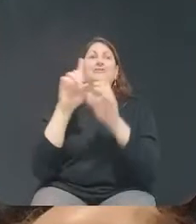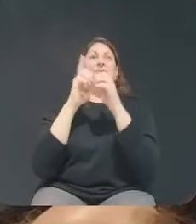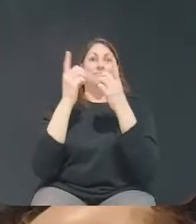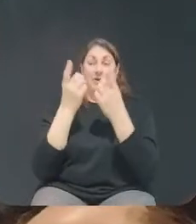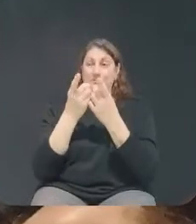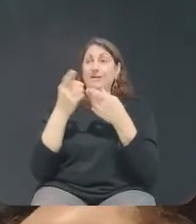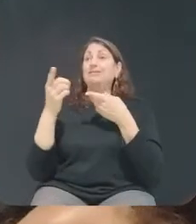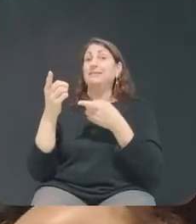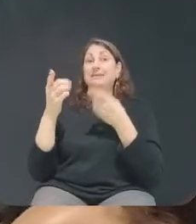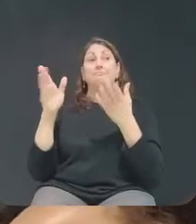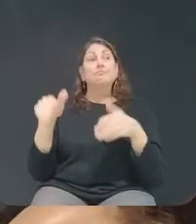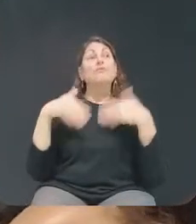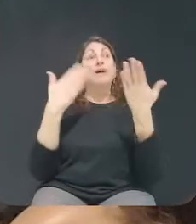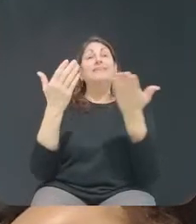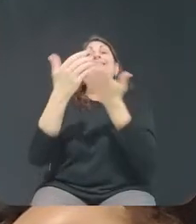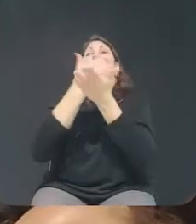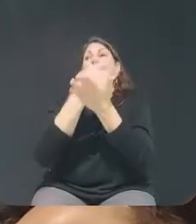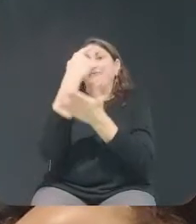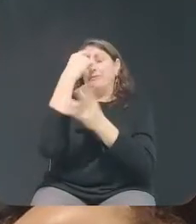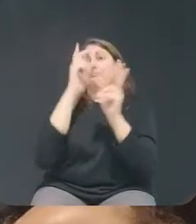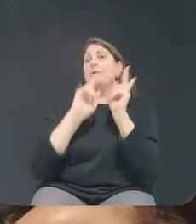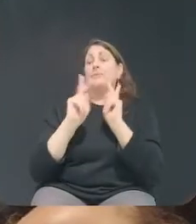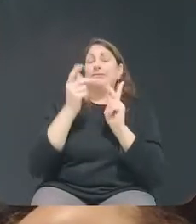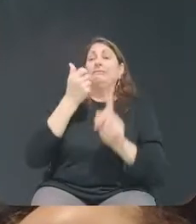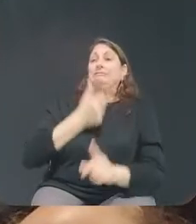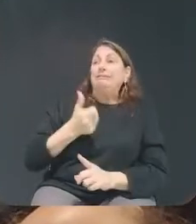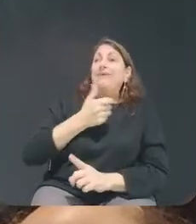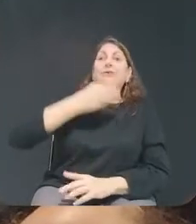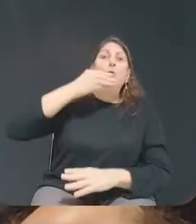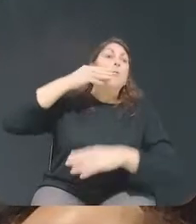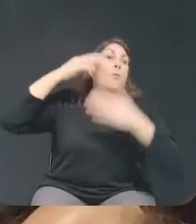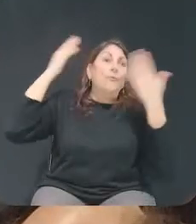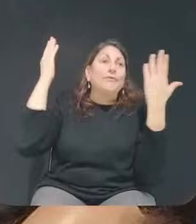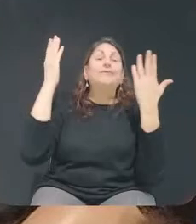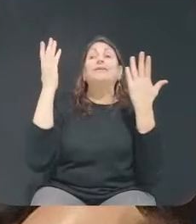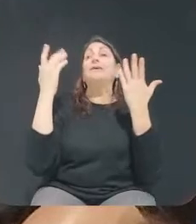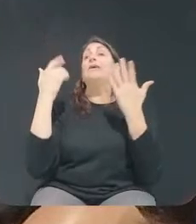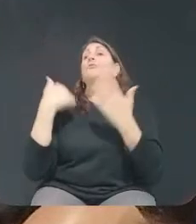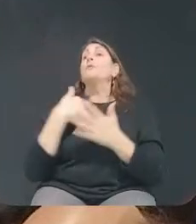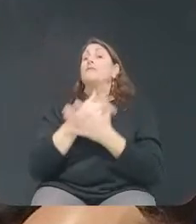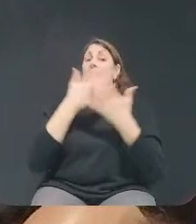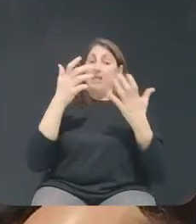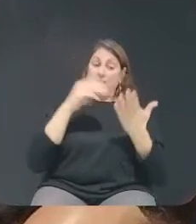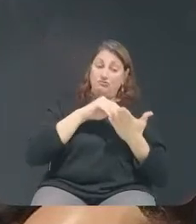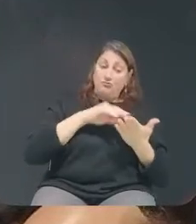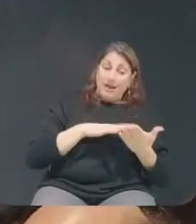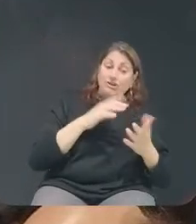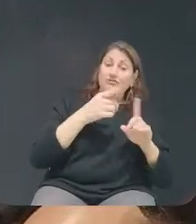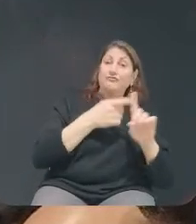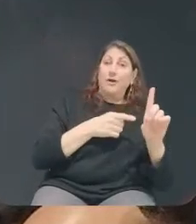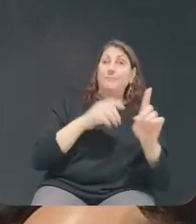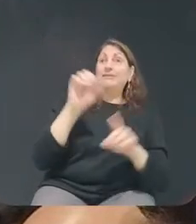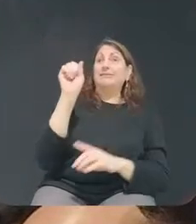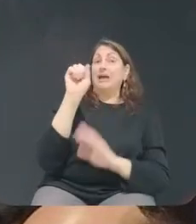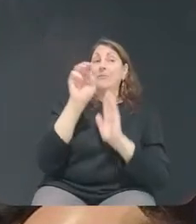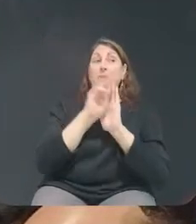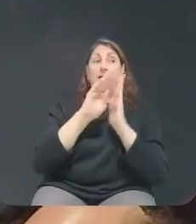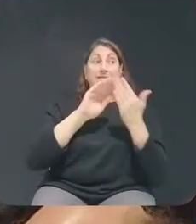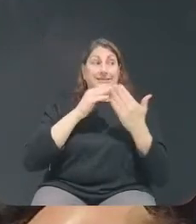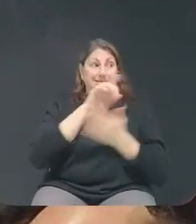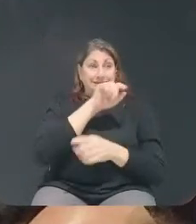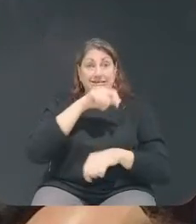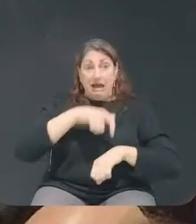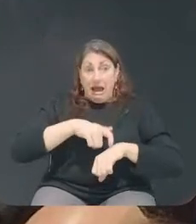experiencing homelessness. The archives has a large number of Model City records documenting these projects, including